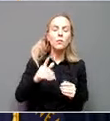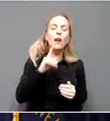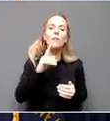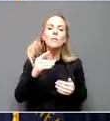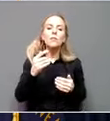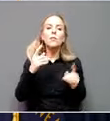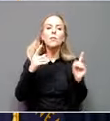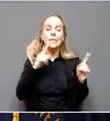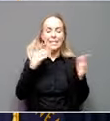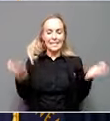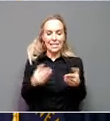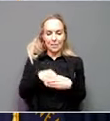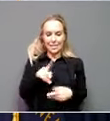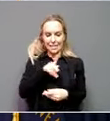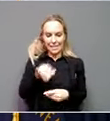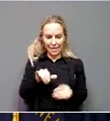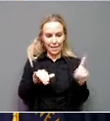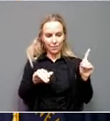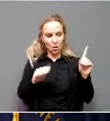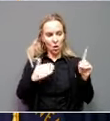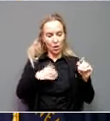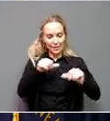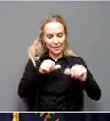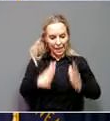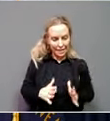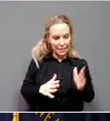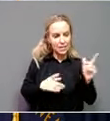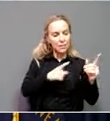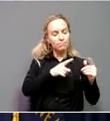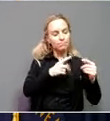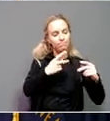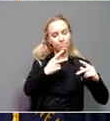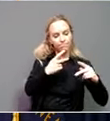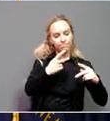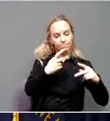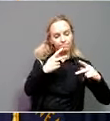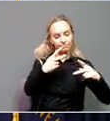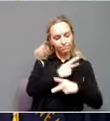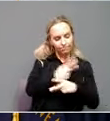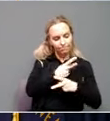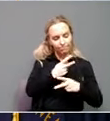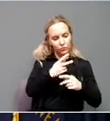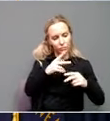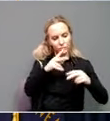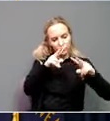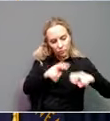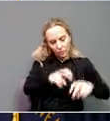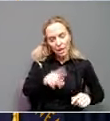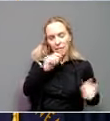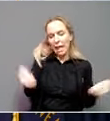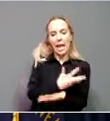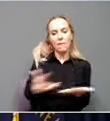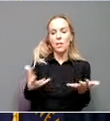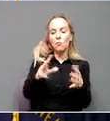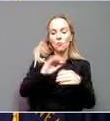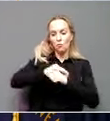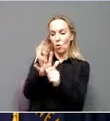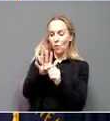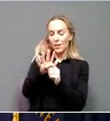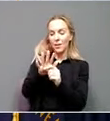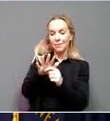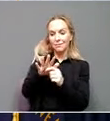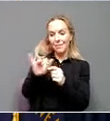here in Kentucky is everything is Delta. And I know that's an oversimplification, but the numbers nationwide,